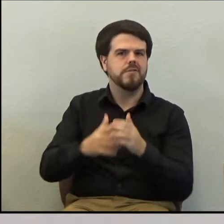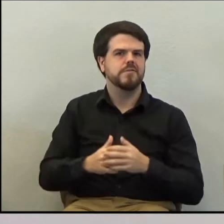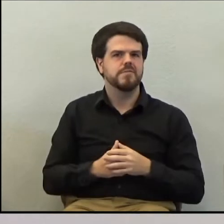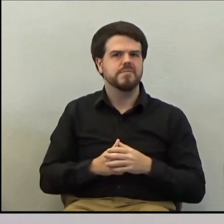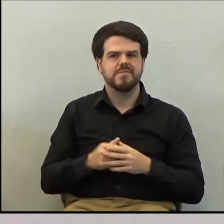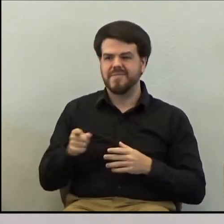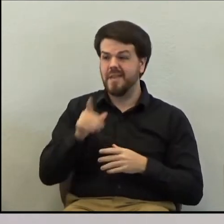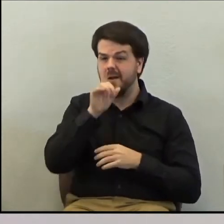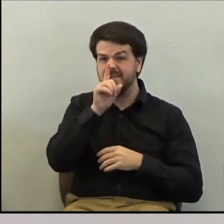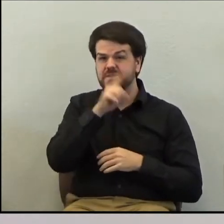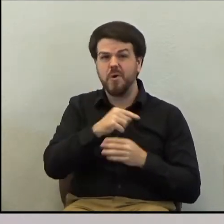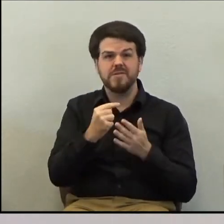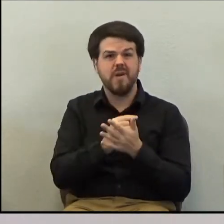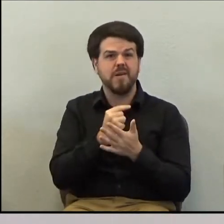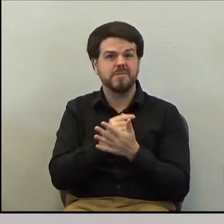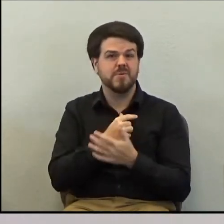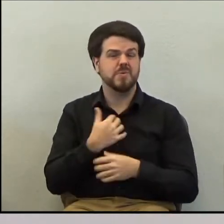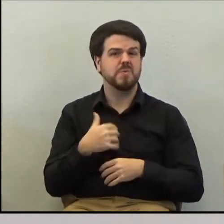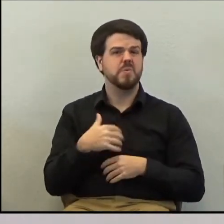a false gospel, even.